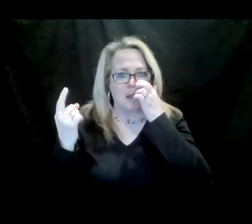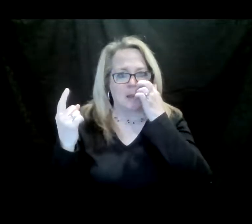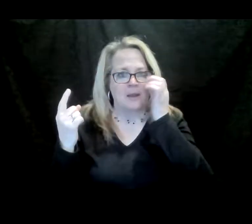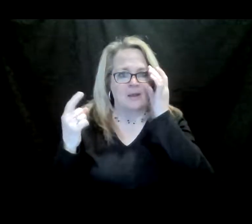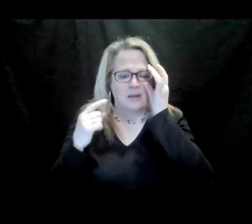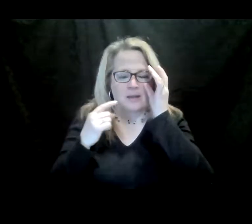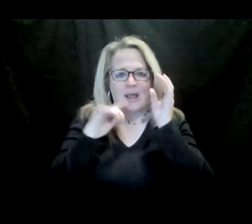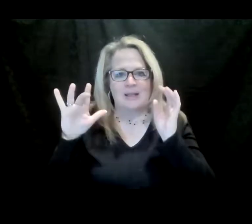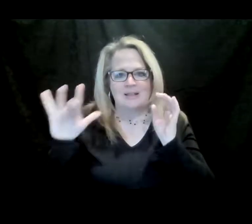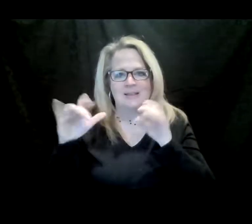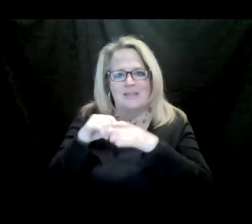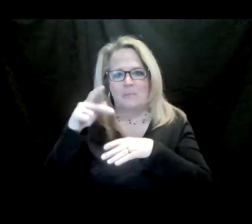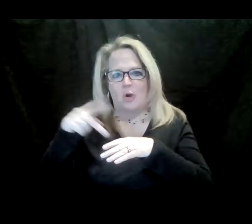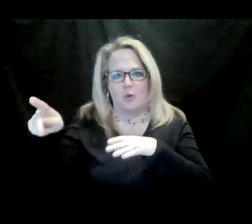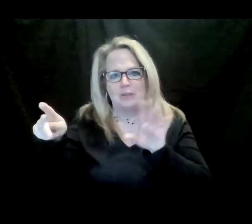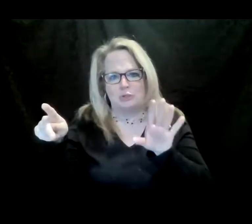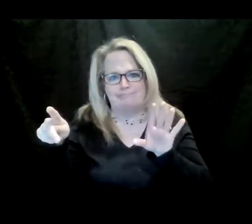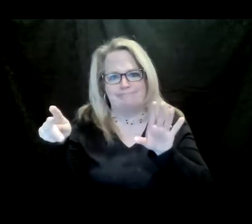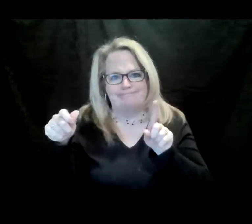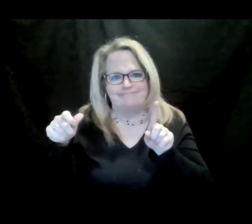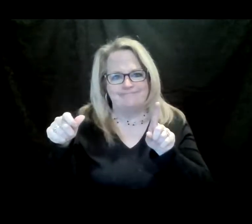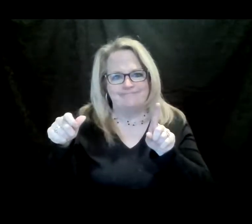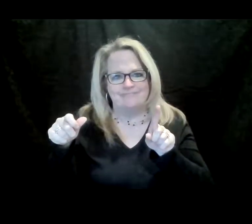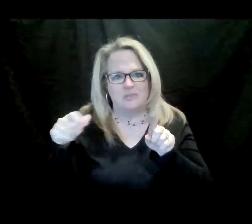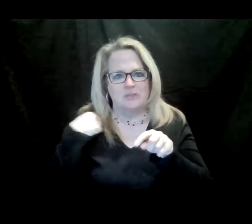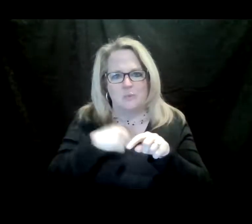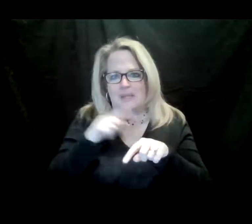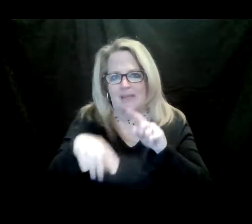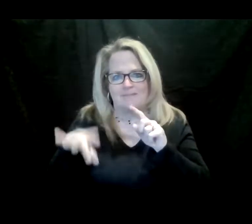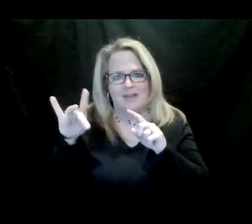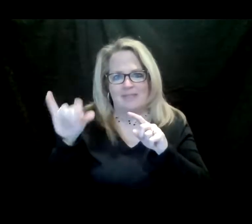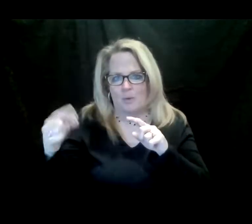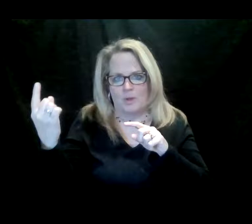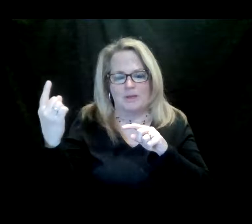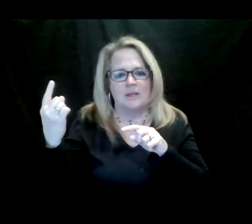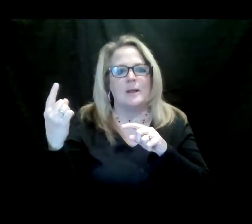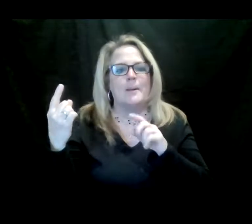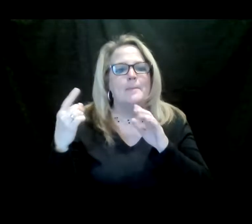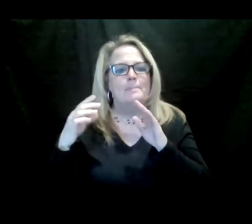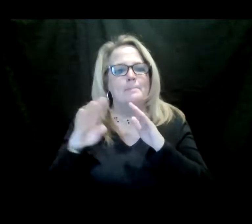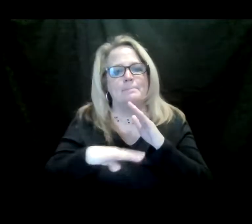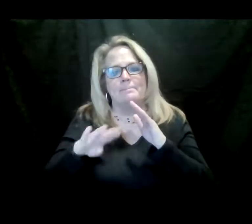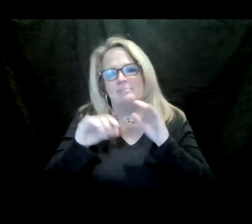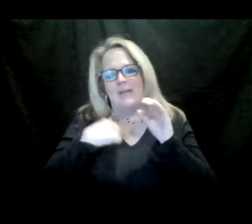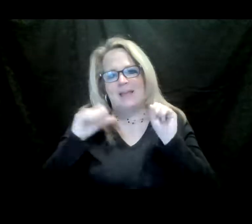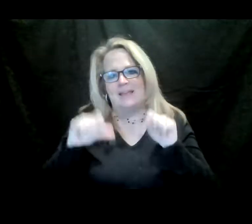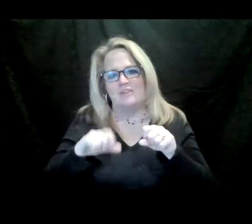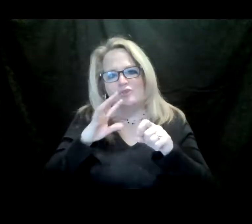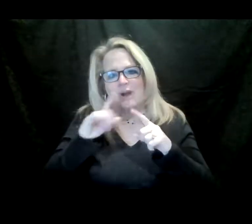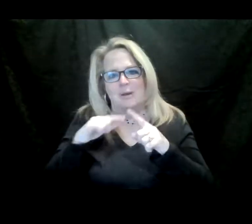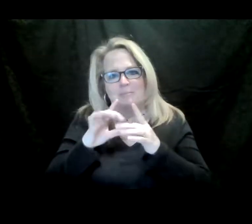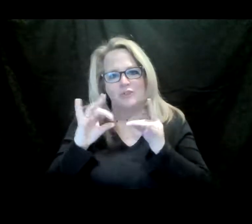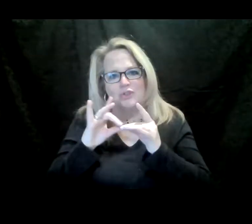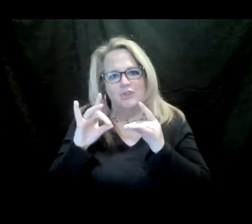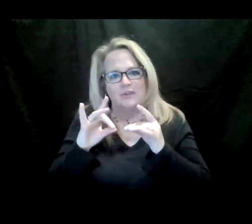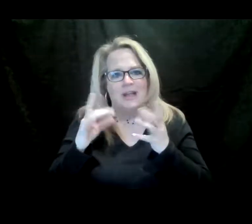That's in the PowerPoint. Okay, all right. So we can't find that one. Basically, I'll just kind of talk through it. I didn't want to be a